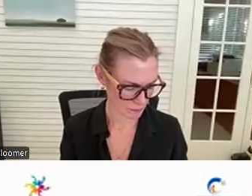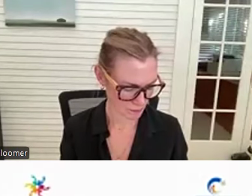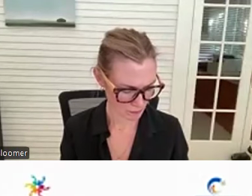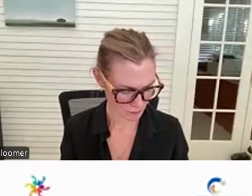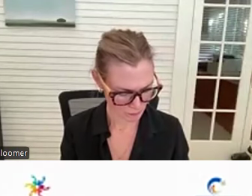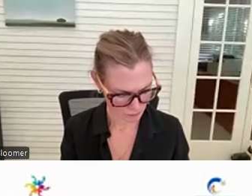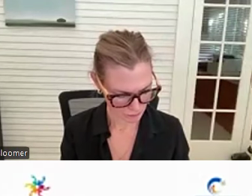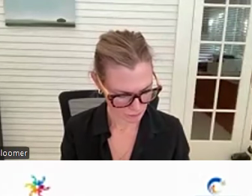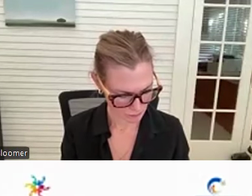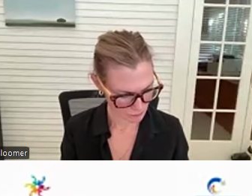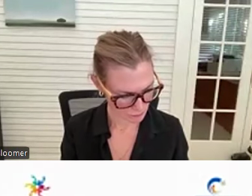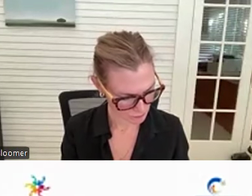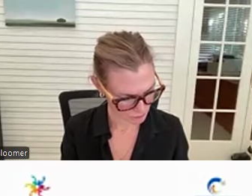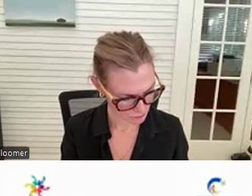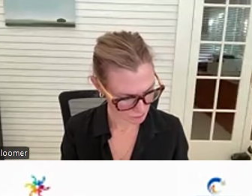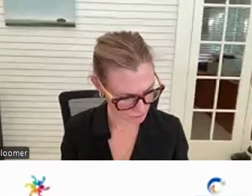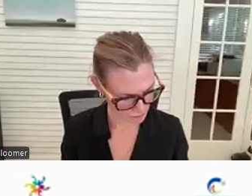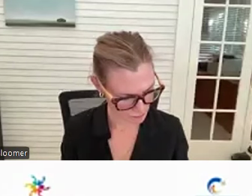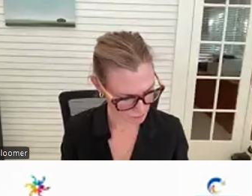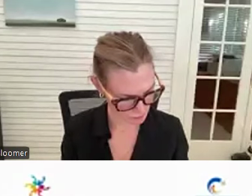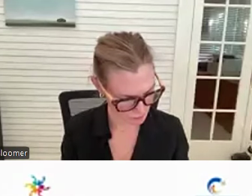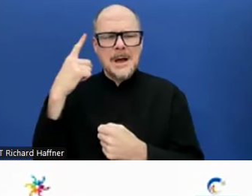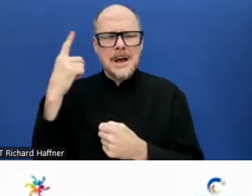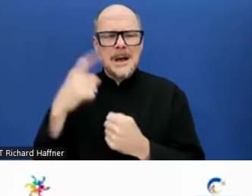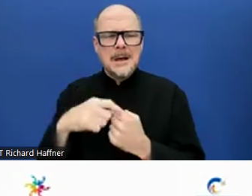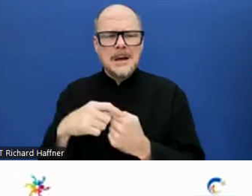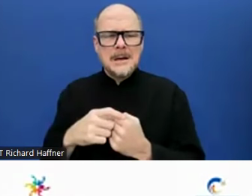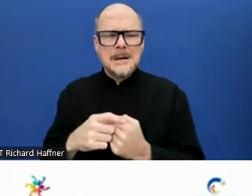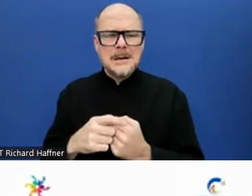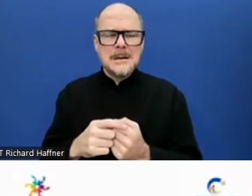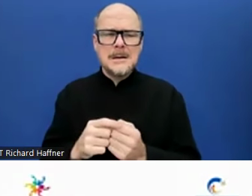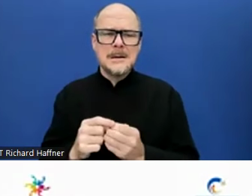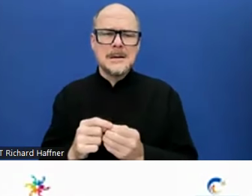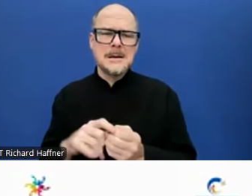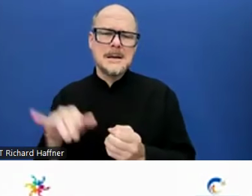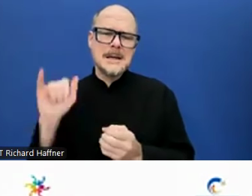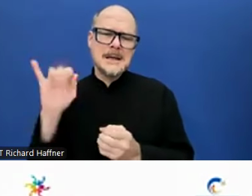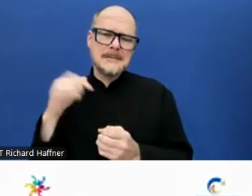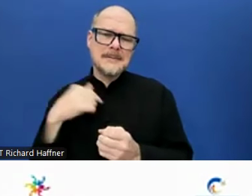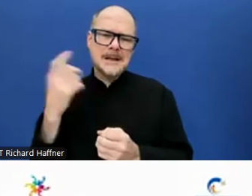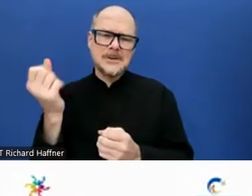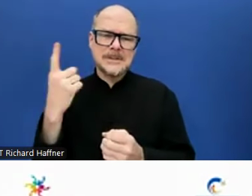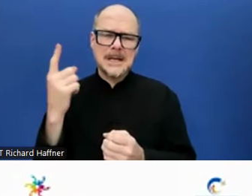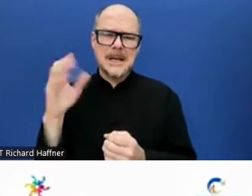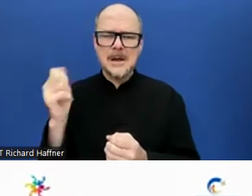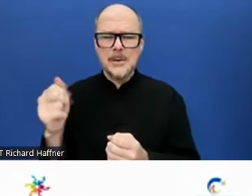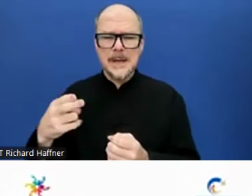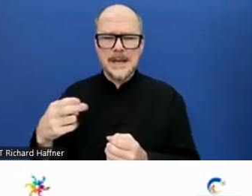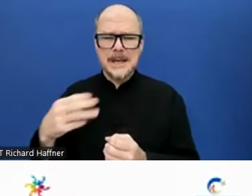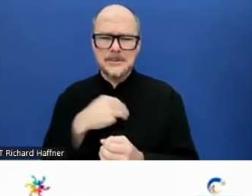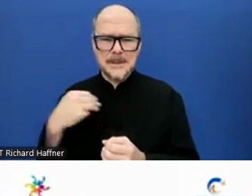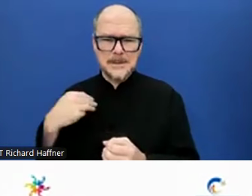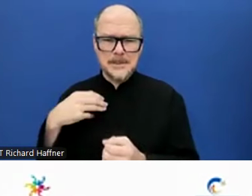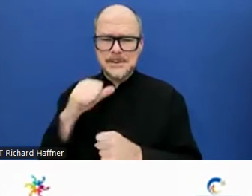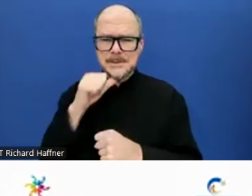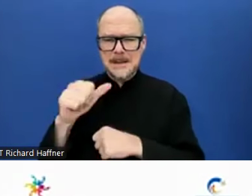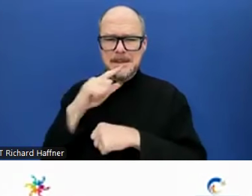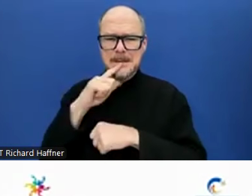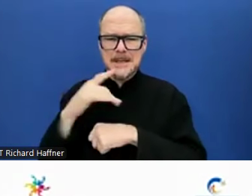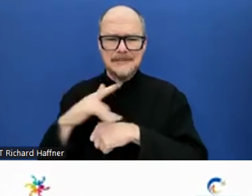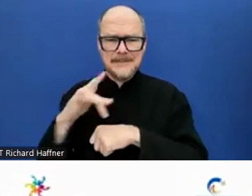I wonder if I understand OAH members not being a available for